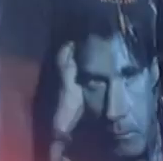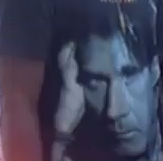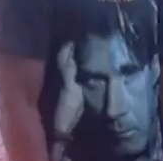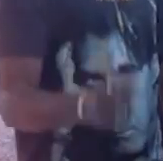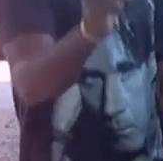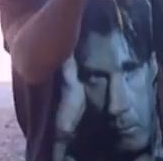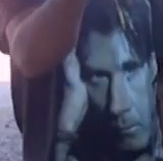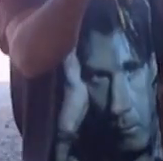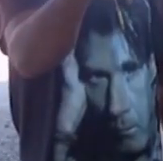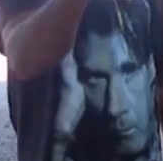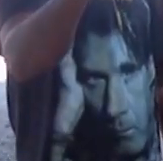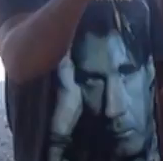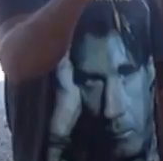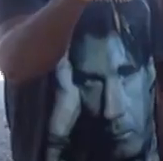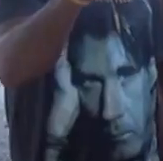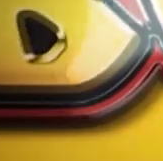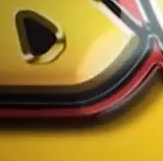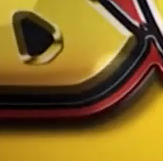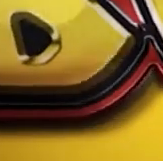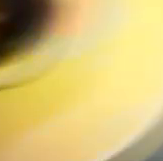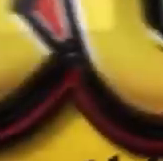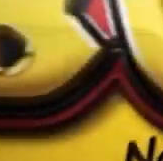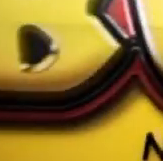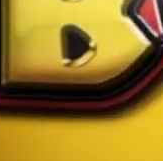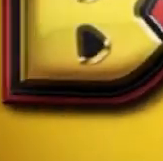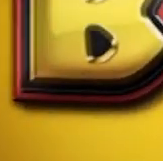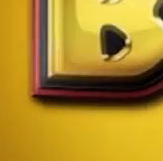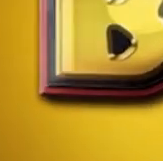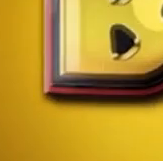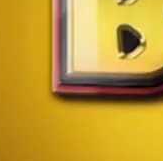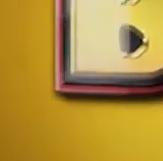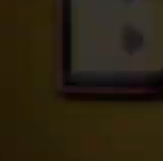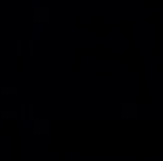Bula FM number 2 NSR. Bula FM